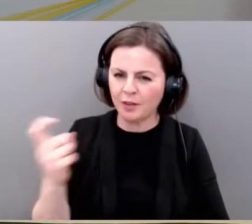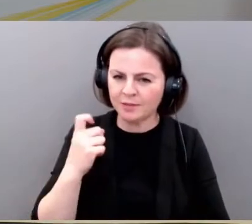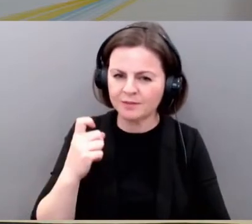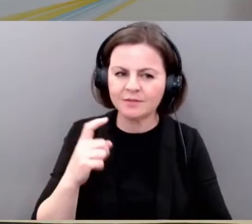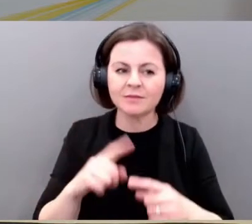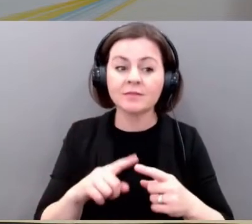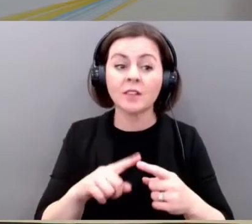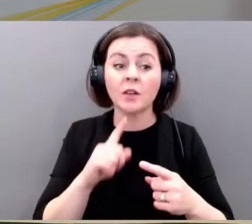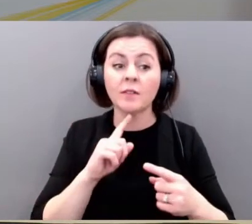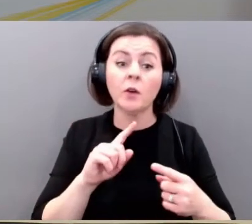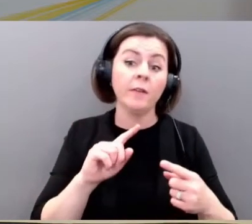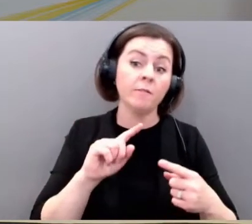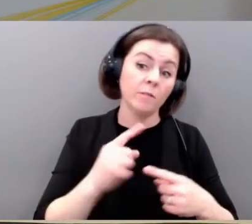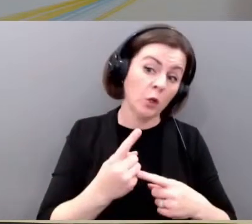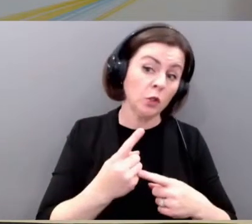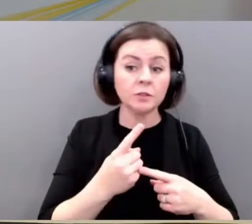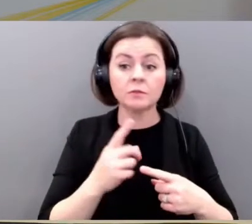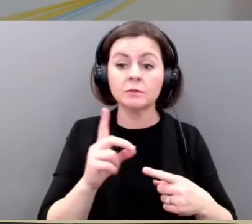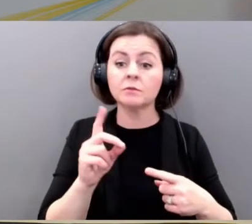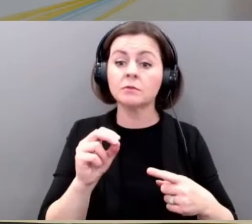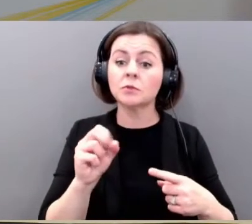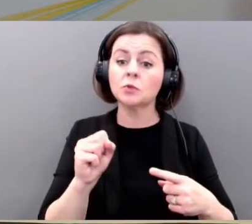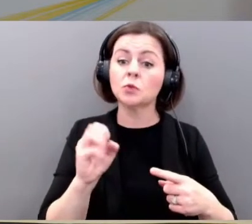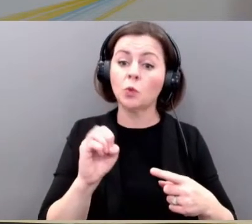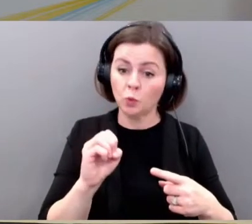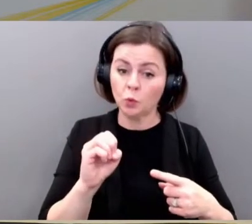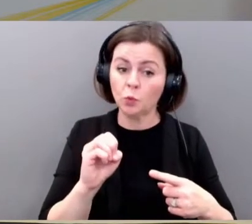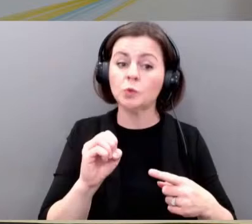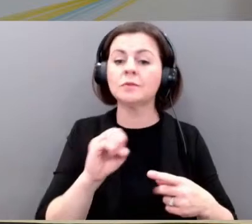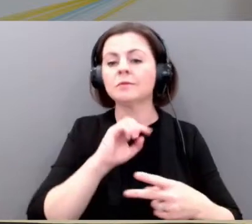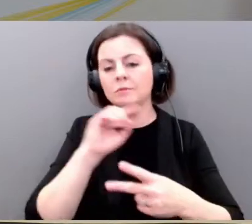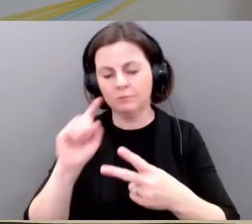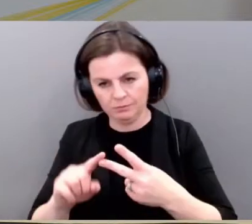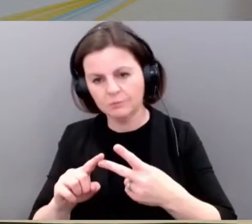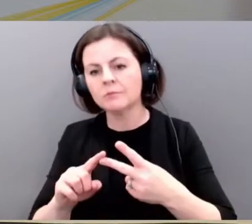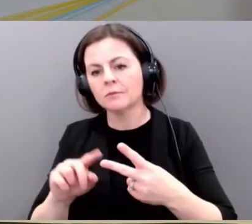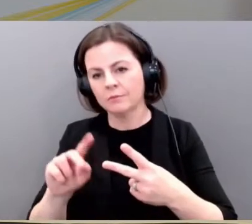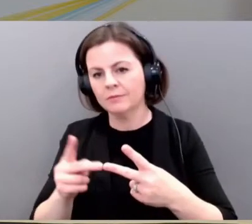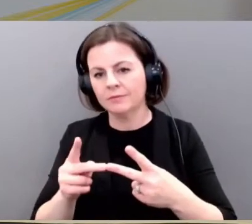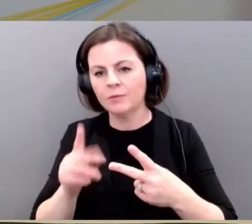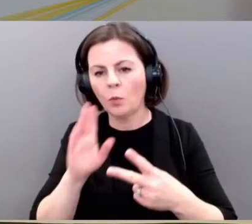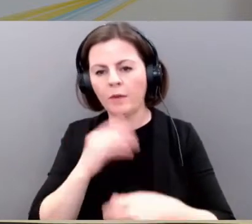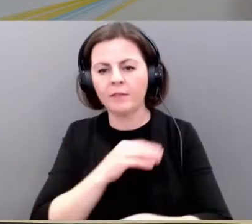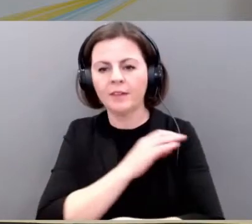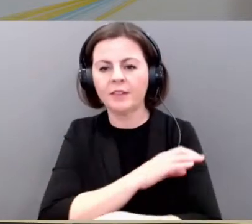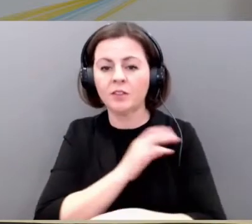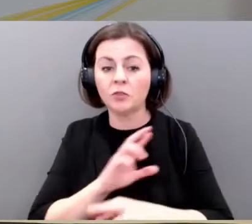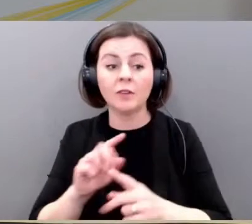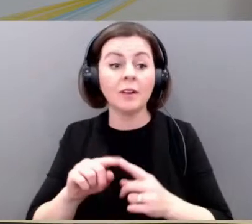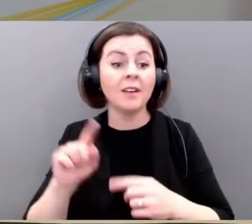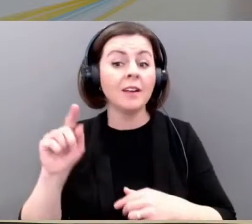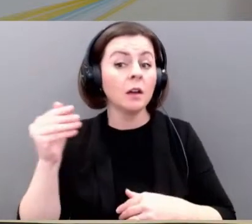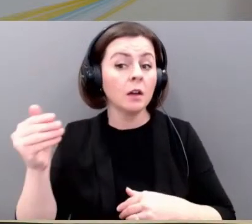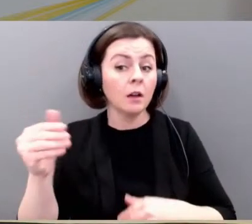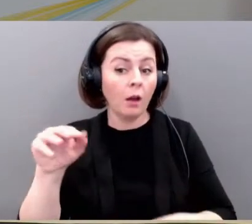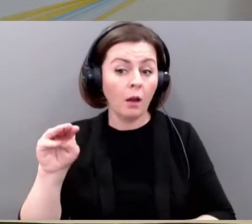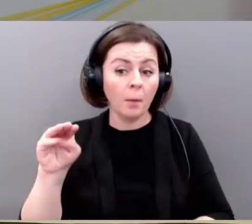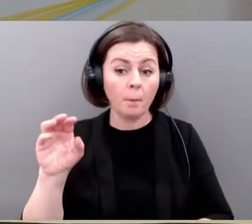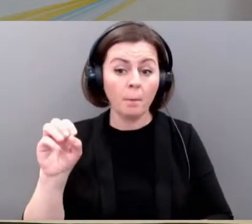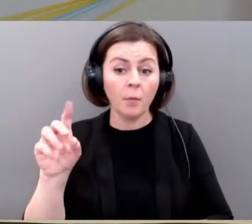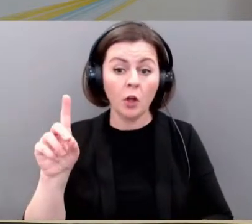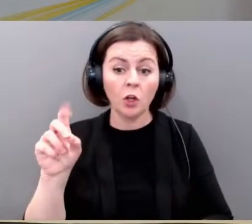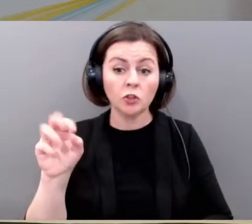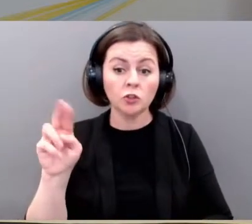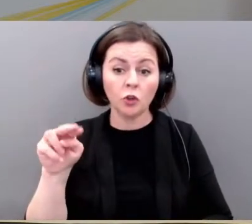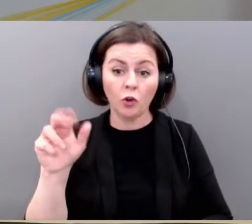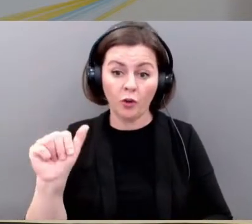second people requiring the second dose. And note that the Moderna product, which we anticipate going into long-term care,